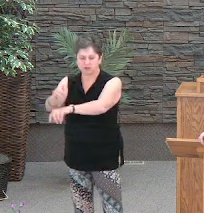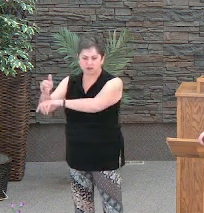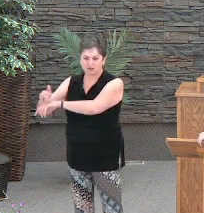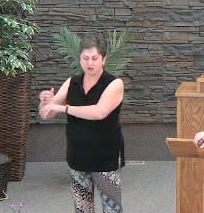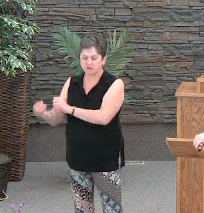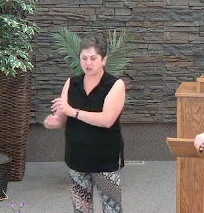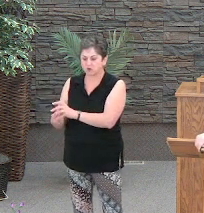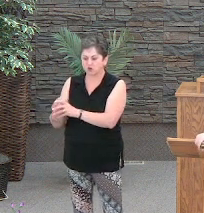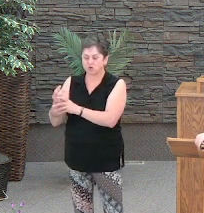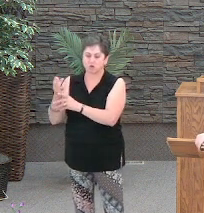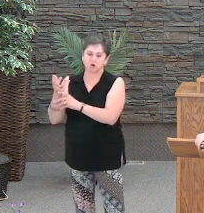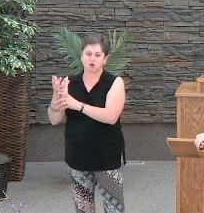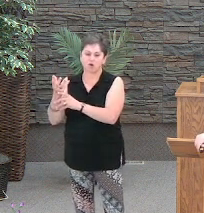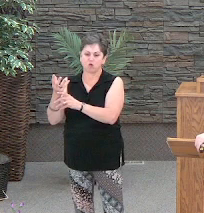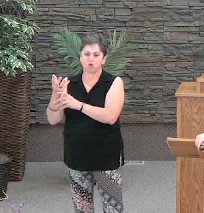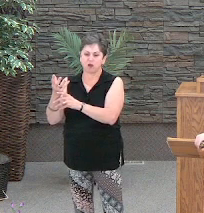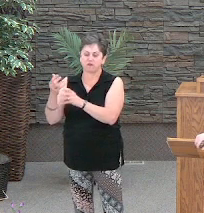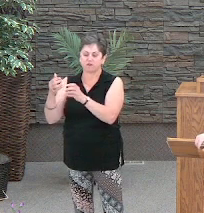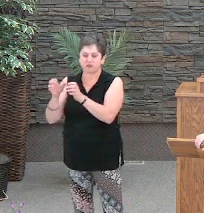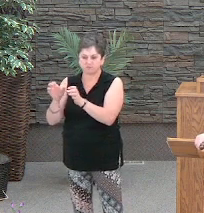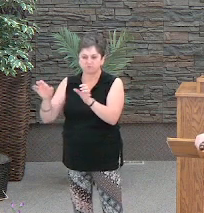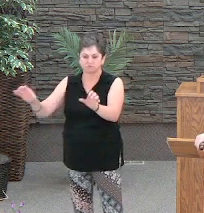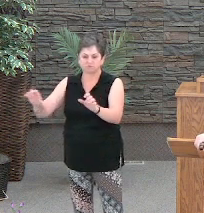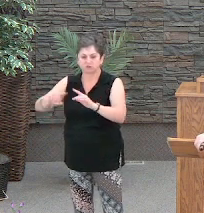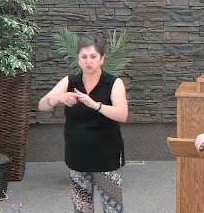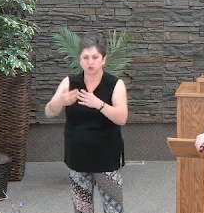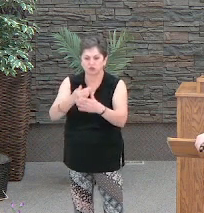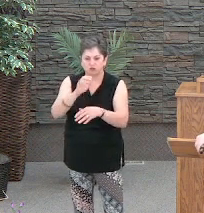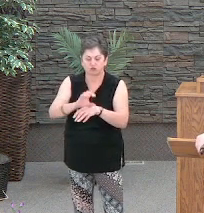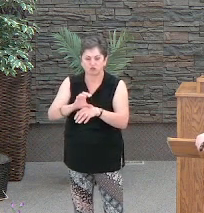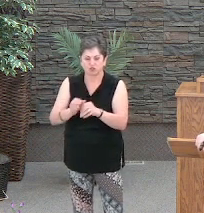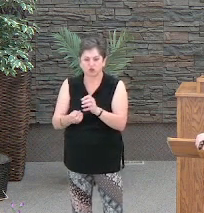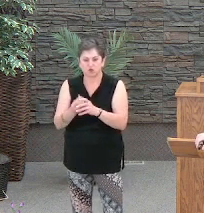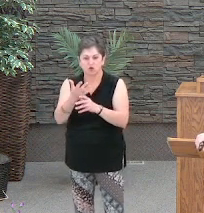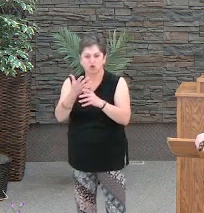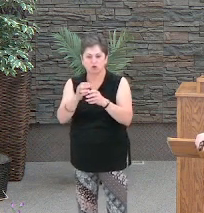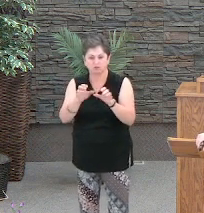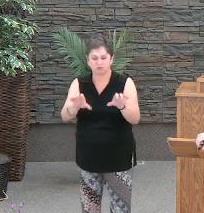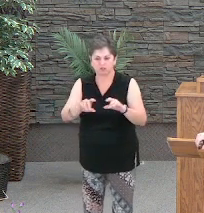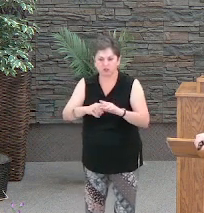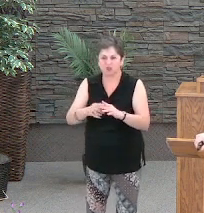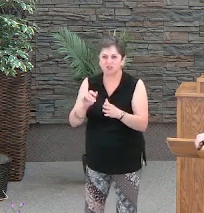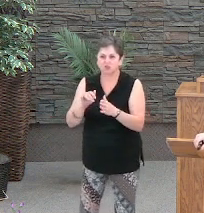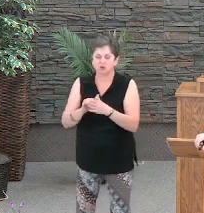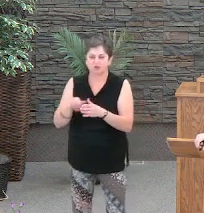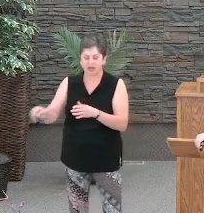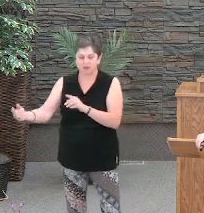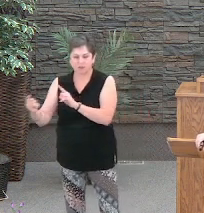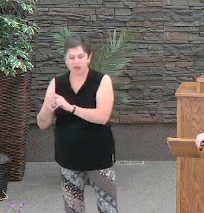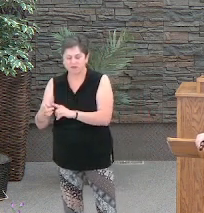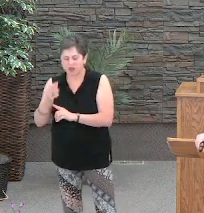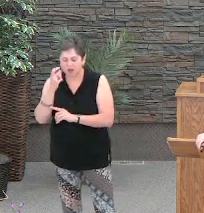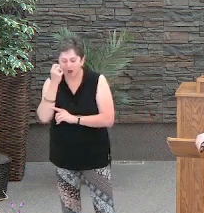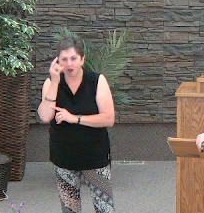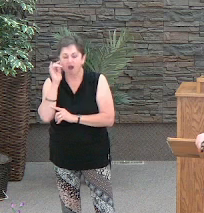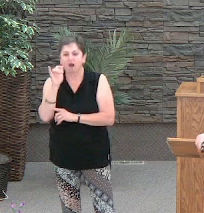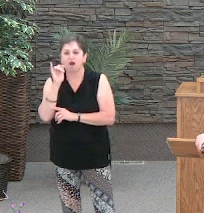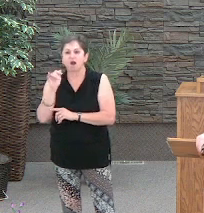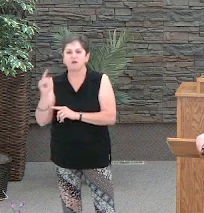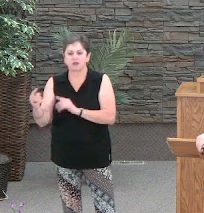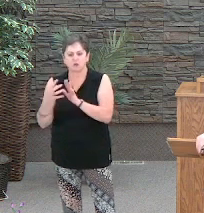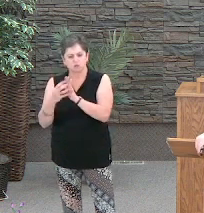would grow to a certain point, and then they'd start a new church. And so when he met them, this resonated with them. They were